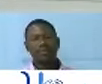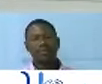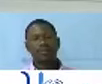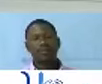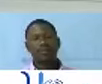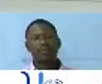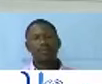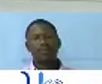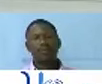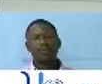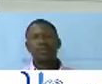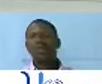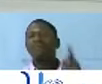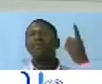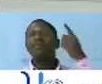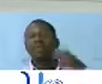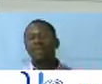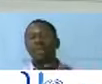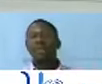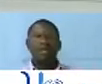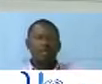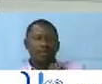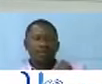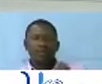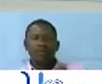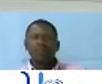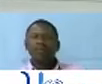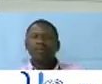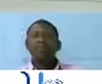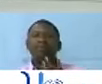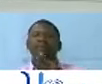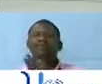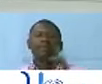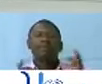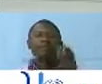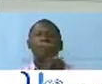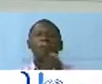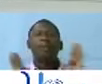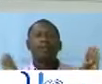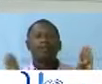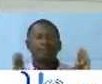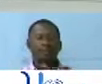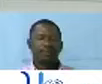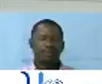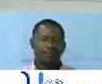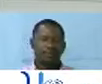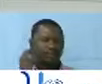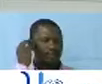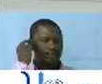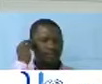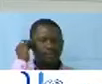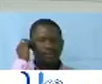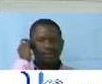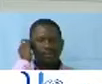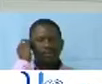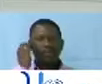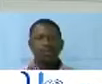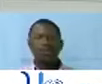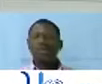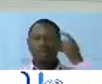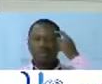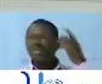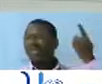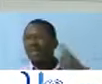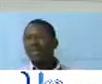initially they refused to grant him bail. Sanjil ben na dañ ko bañona jox bail. I think it was, if I'm correct, I think it was Bori Touré was the